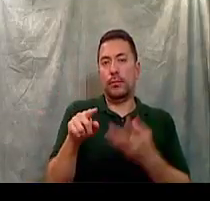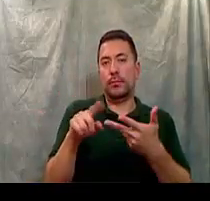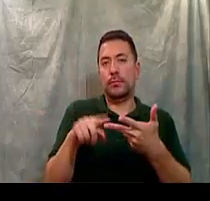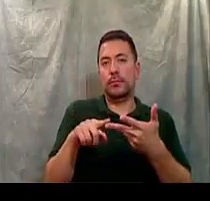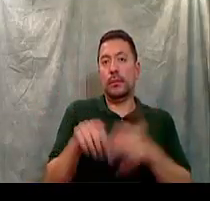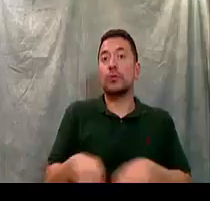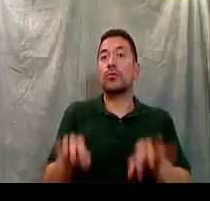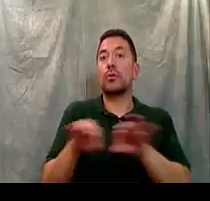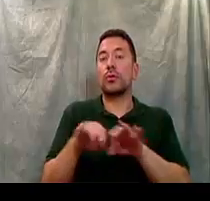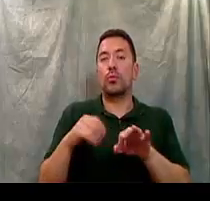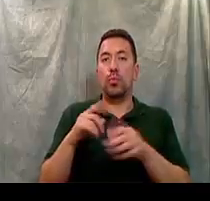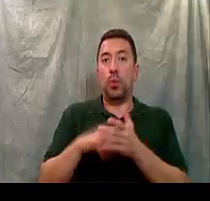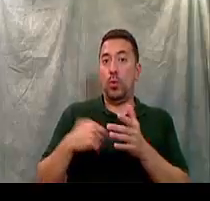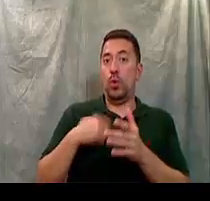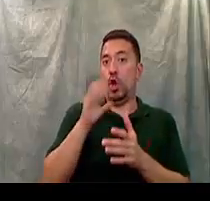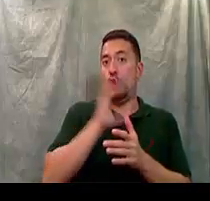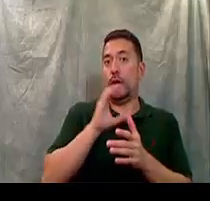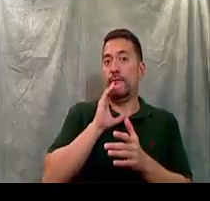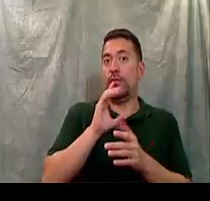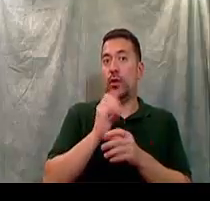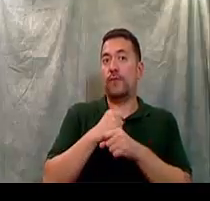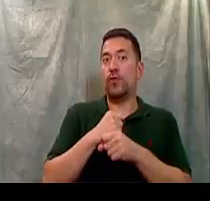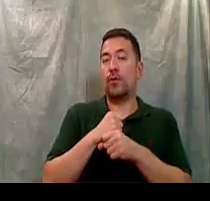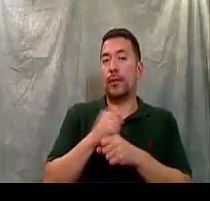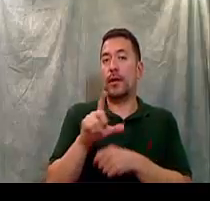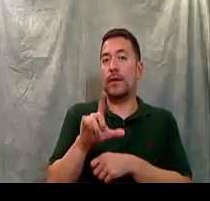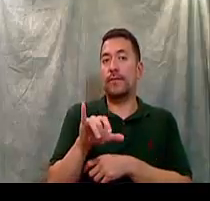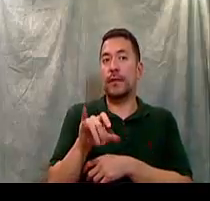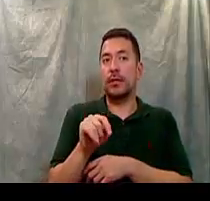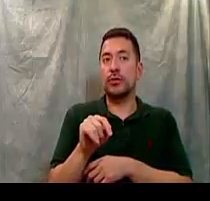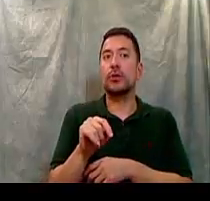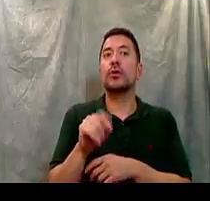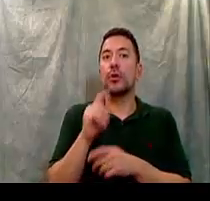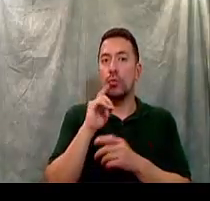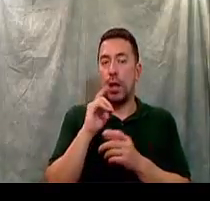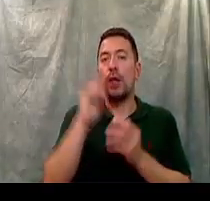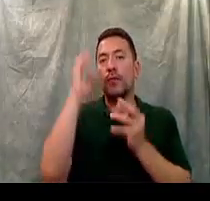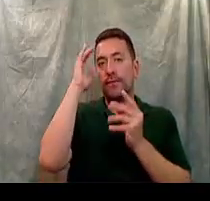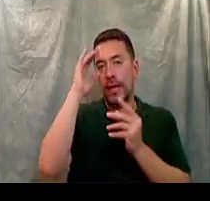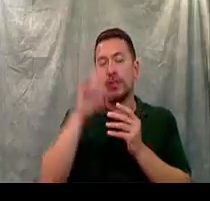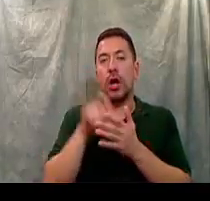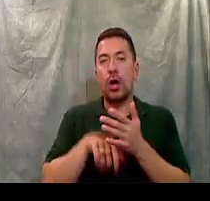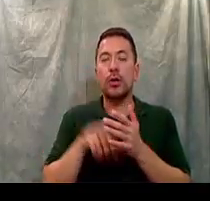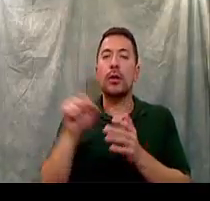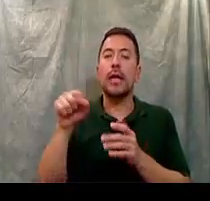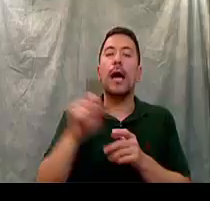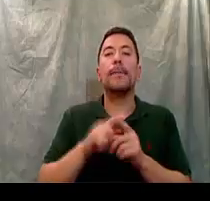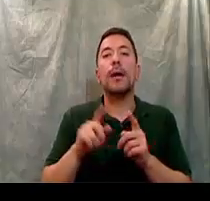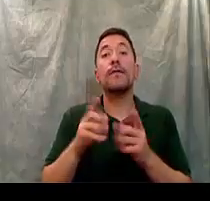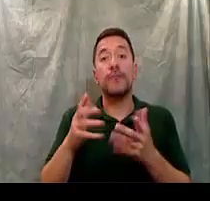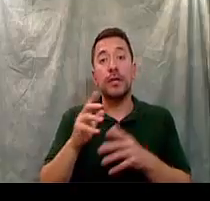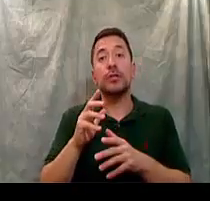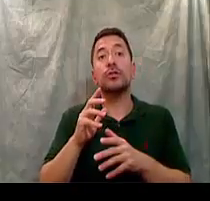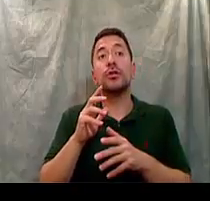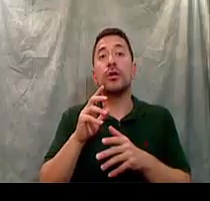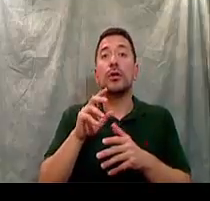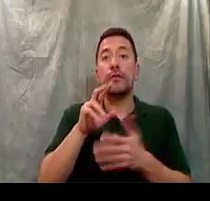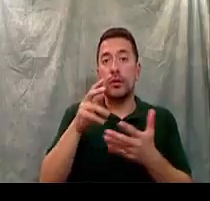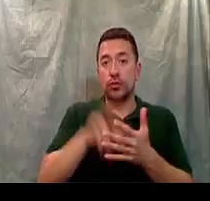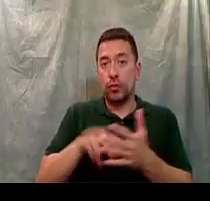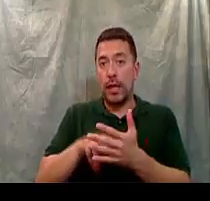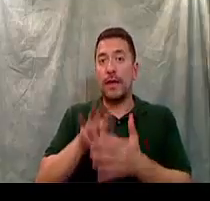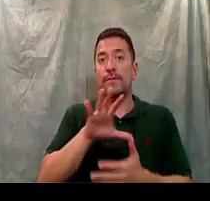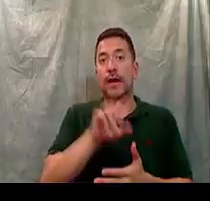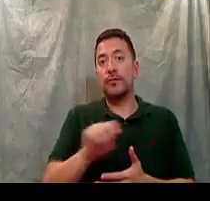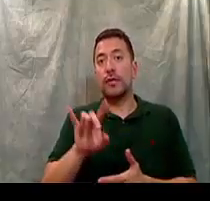for in your formative literature review for this assignment, because you are only reading 5 to 8 articles, but it should be based, once you've read 5 to 8 articles on